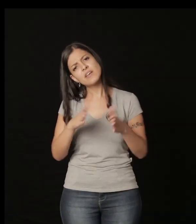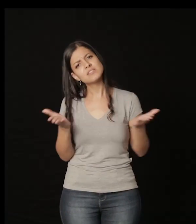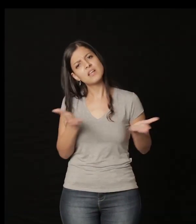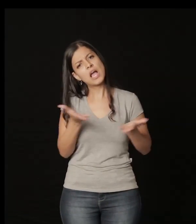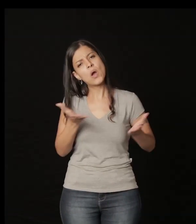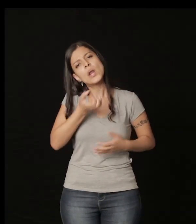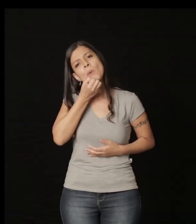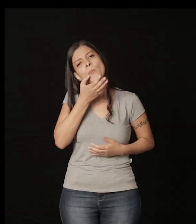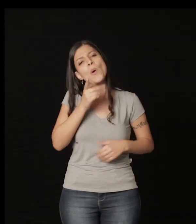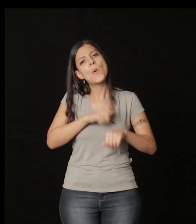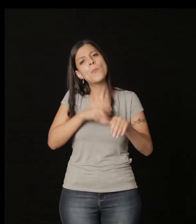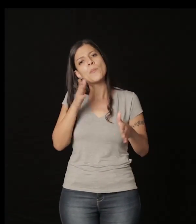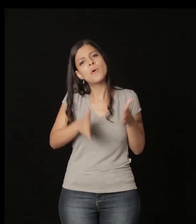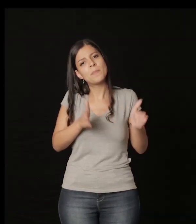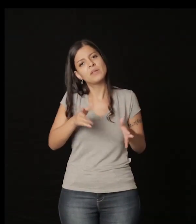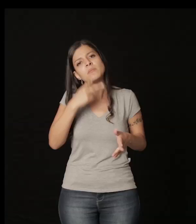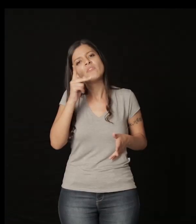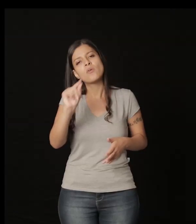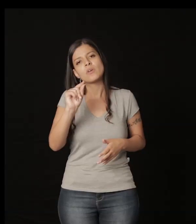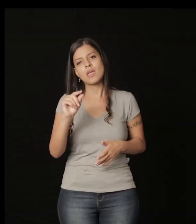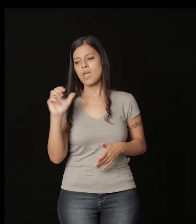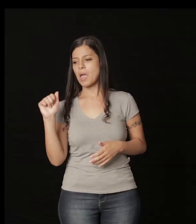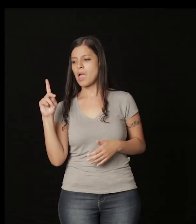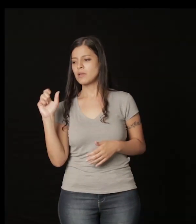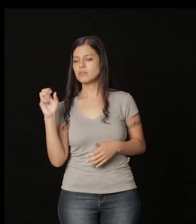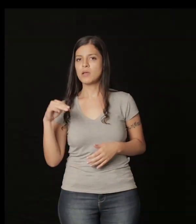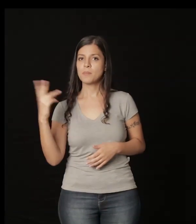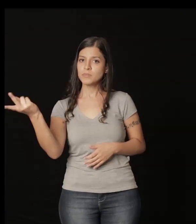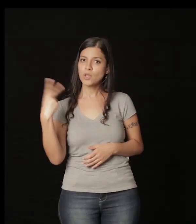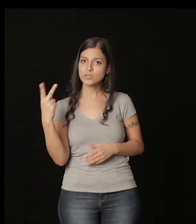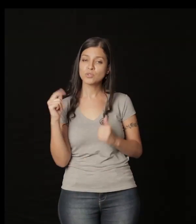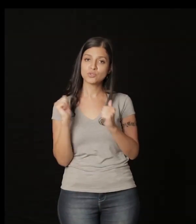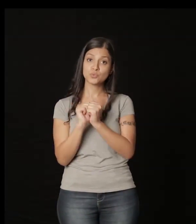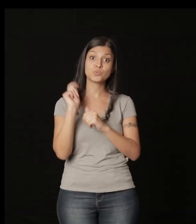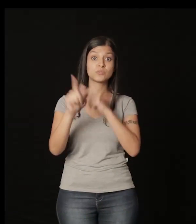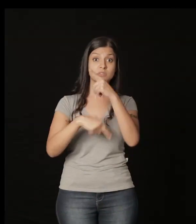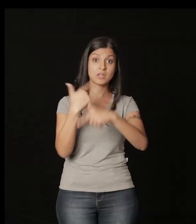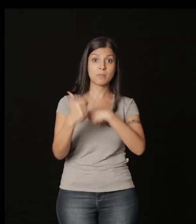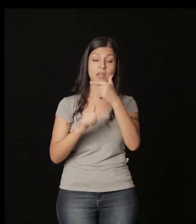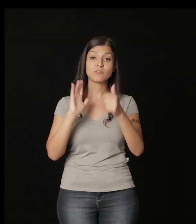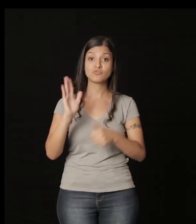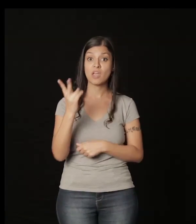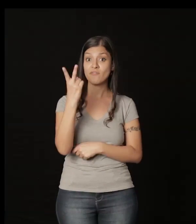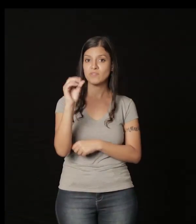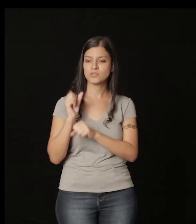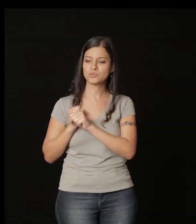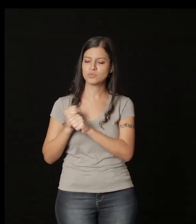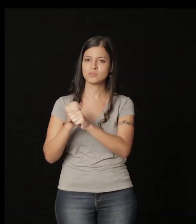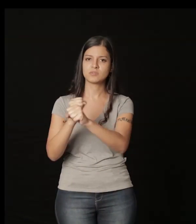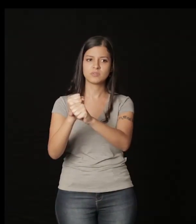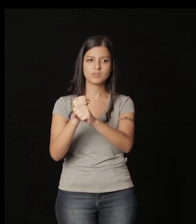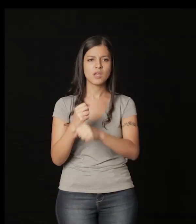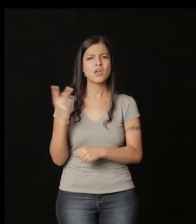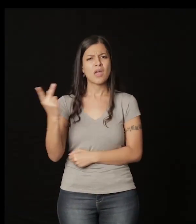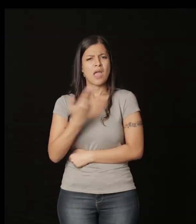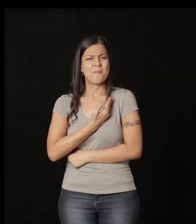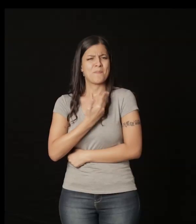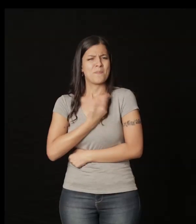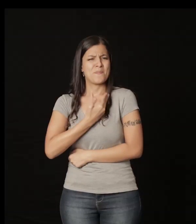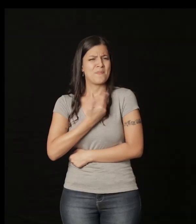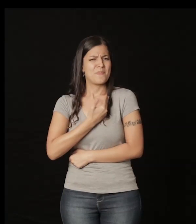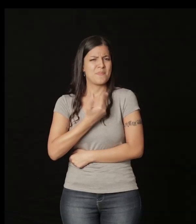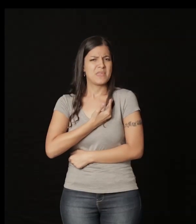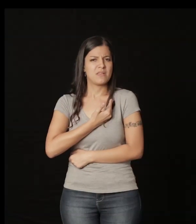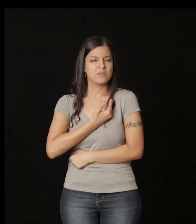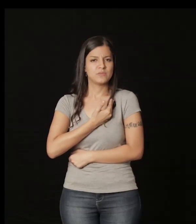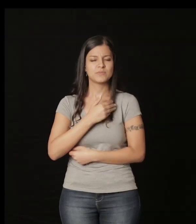good time just to say that Adam and I have been working together 20 years. And we're very old friends,